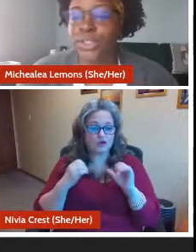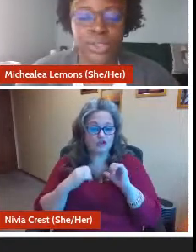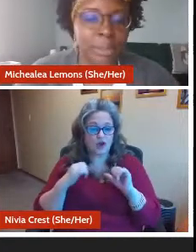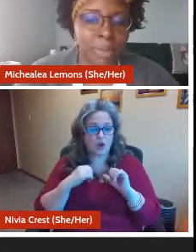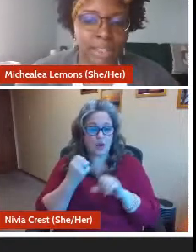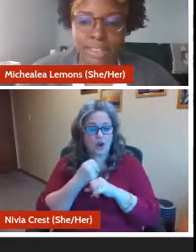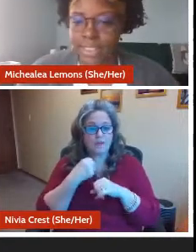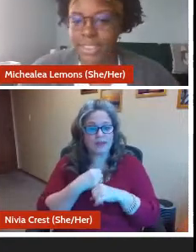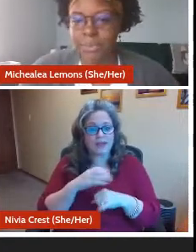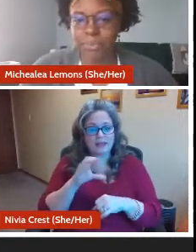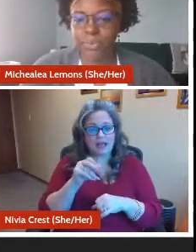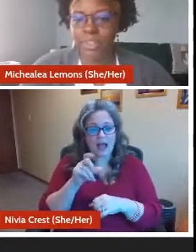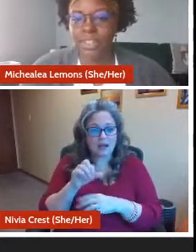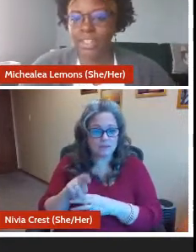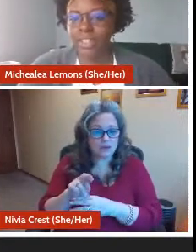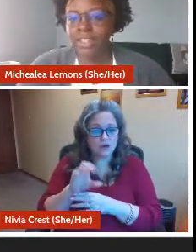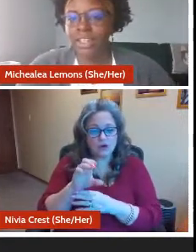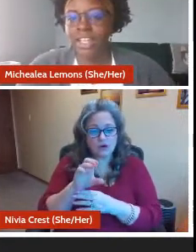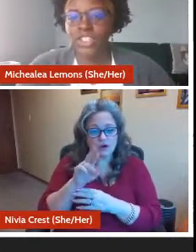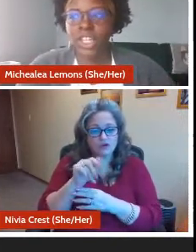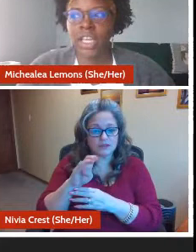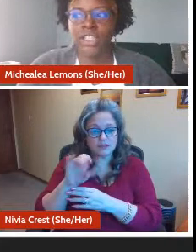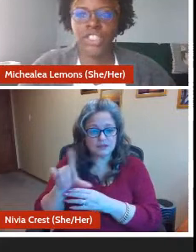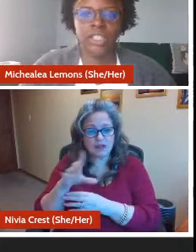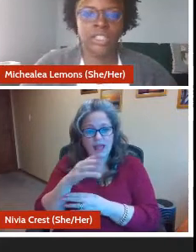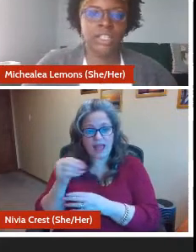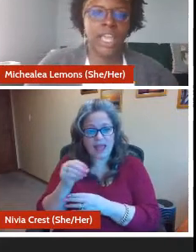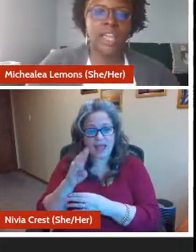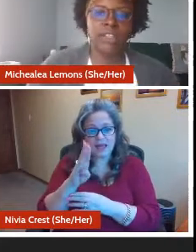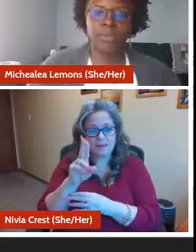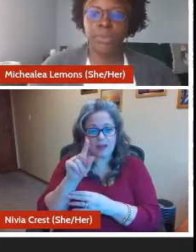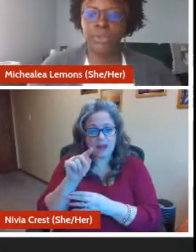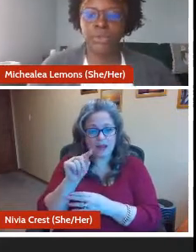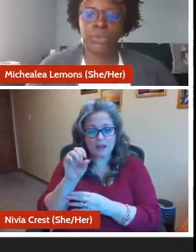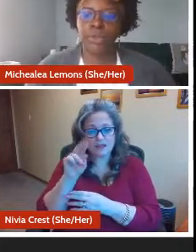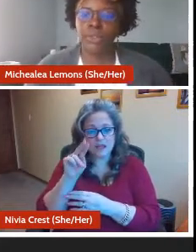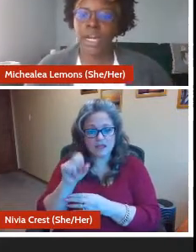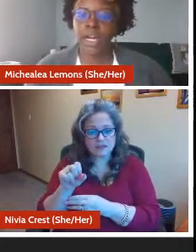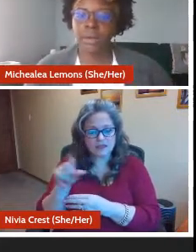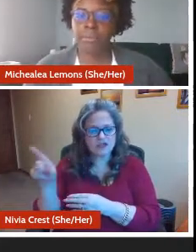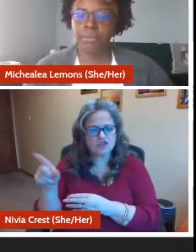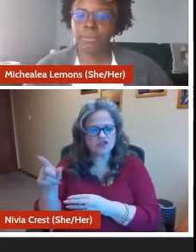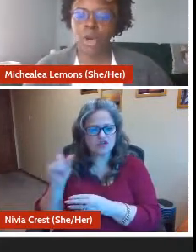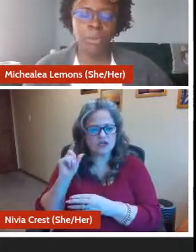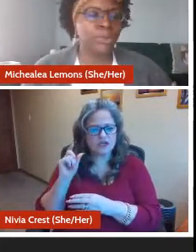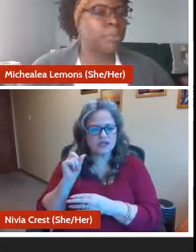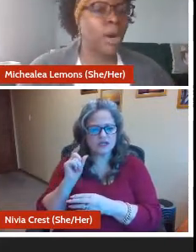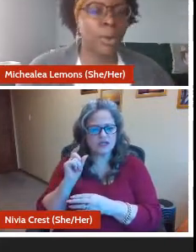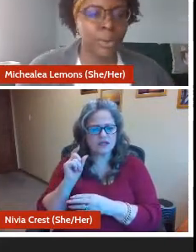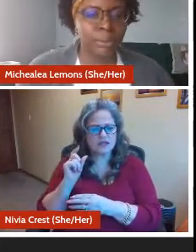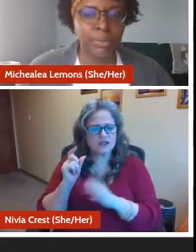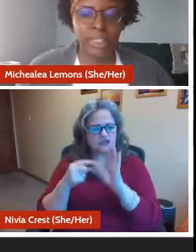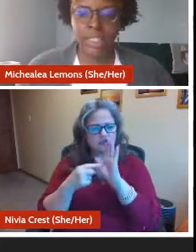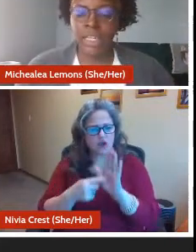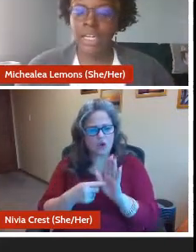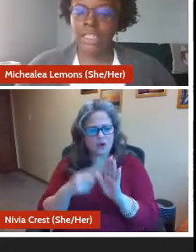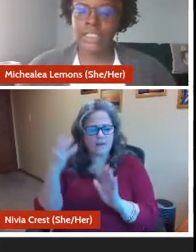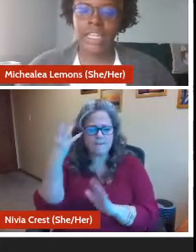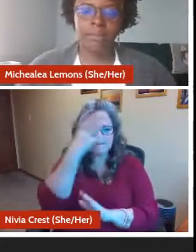copper crystals and buttons. And she gave a beautiful, almost